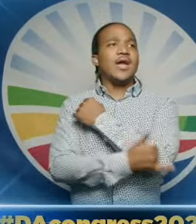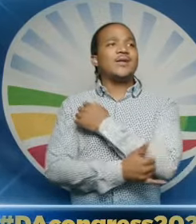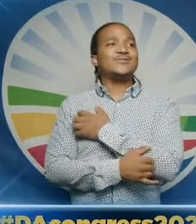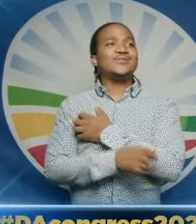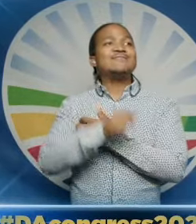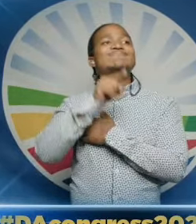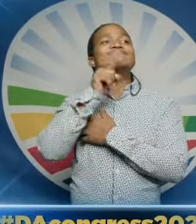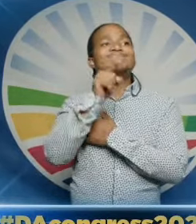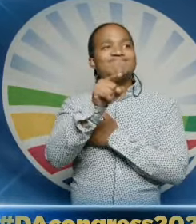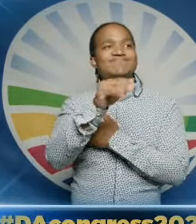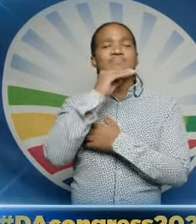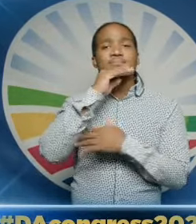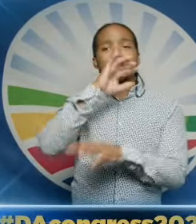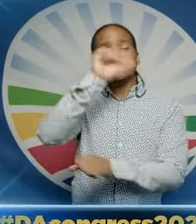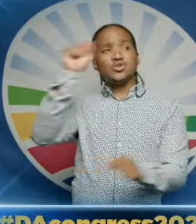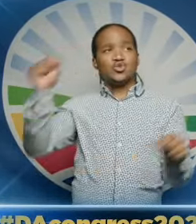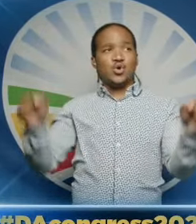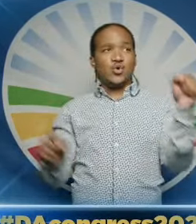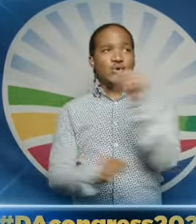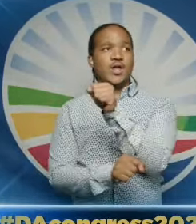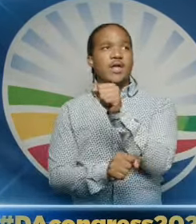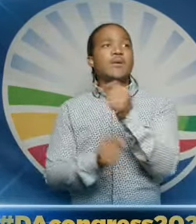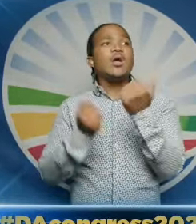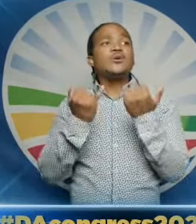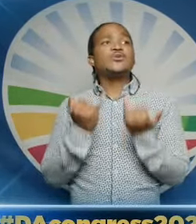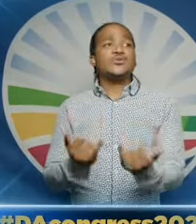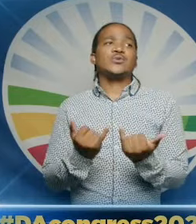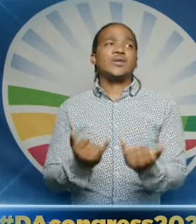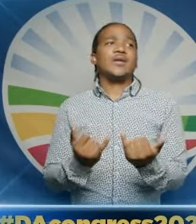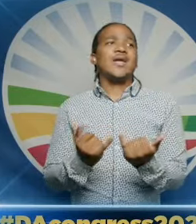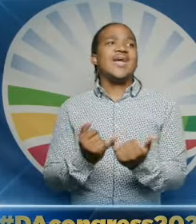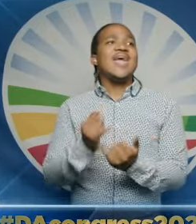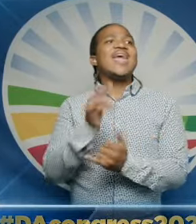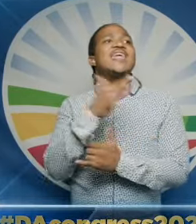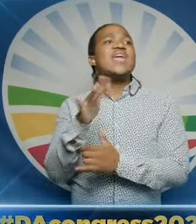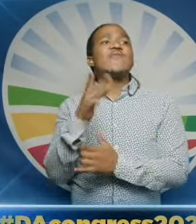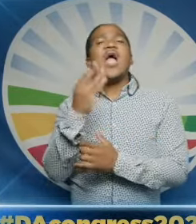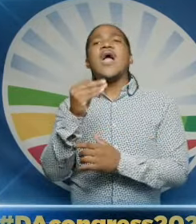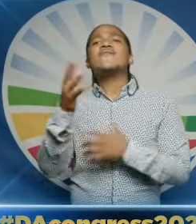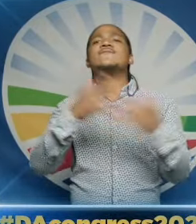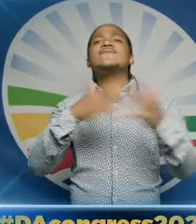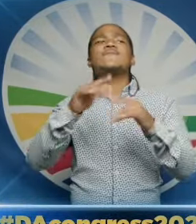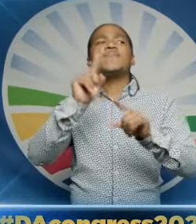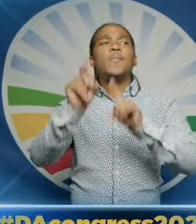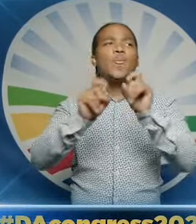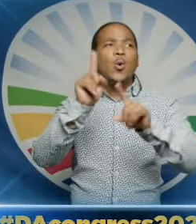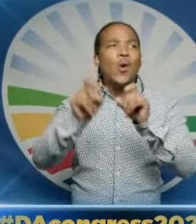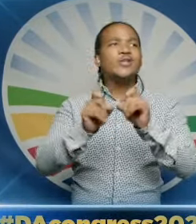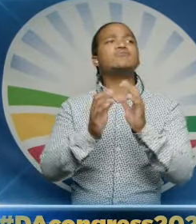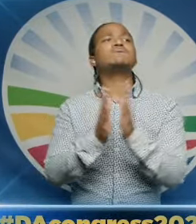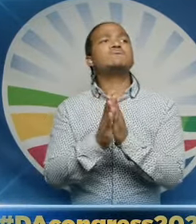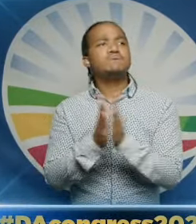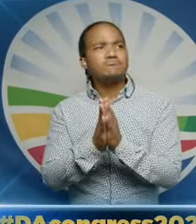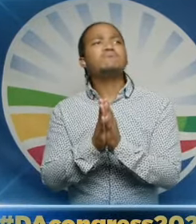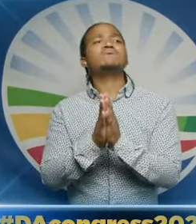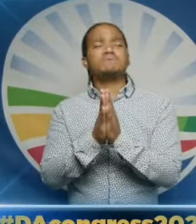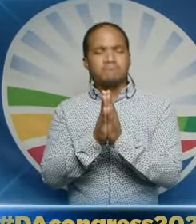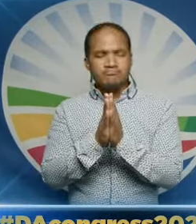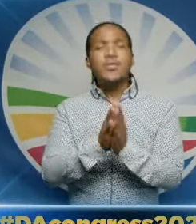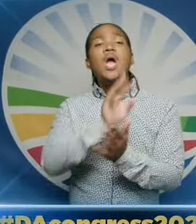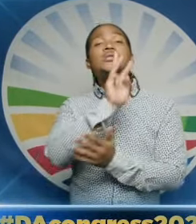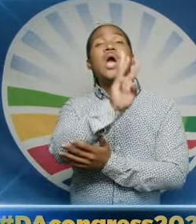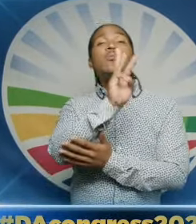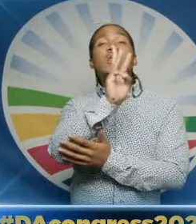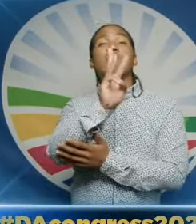just about wraps it up here today. If you have any questions, please visit